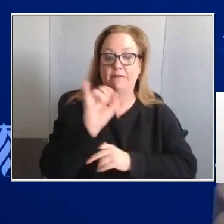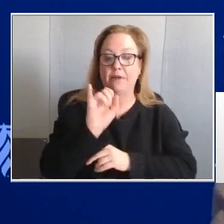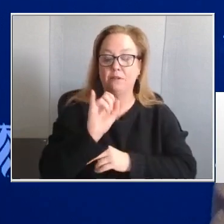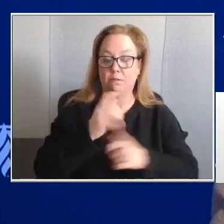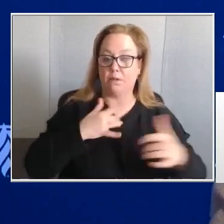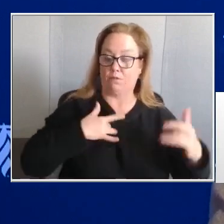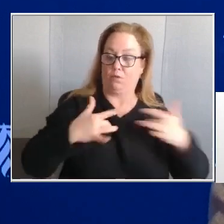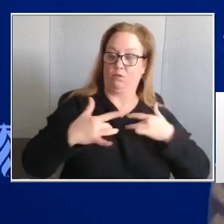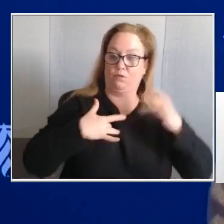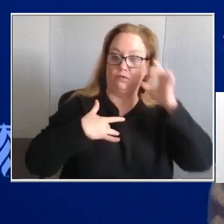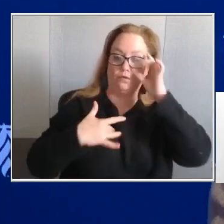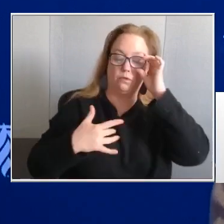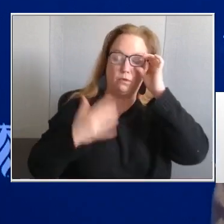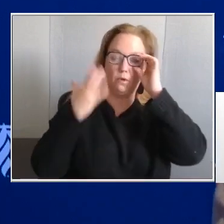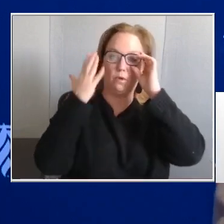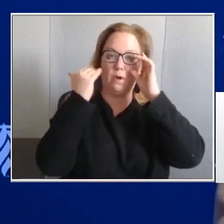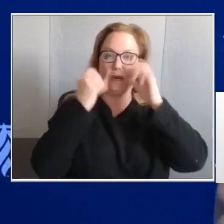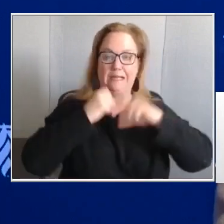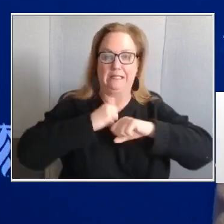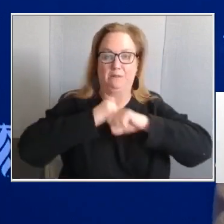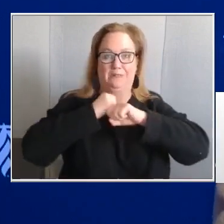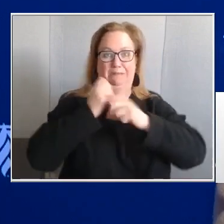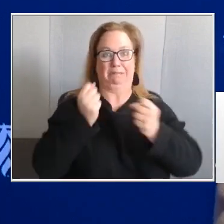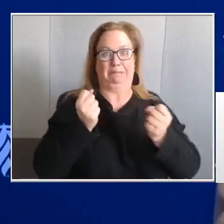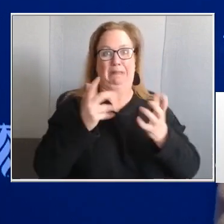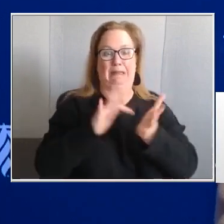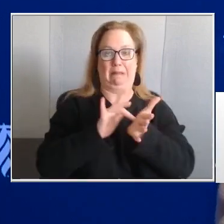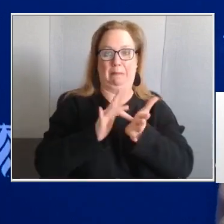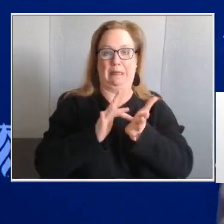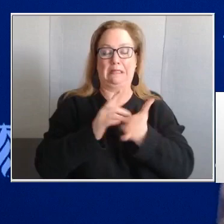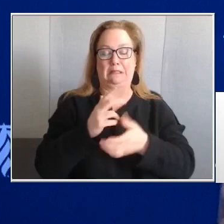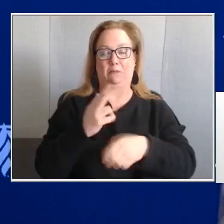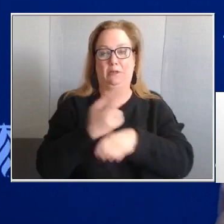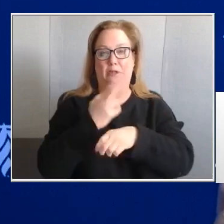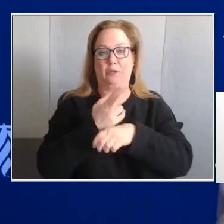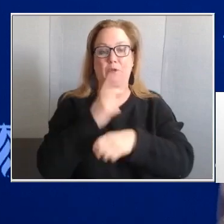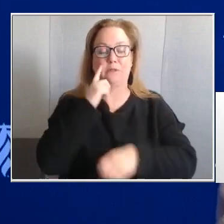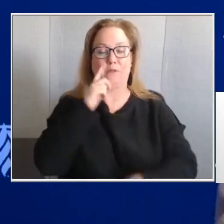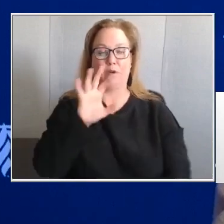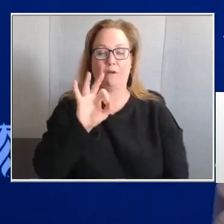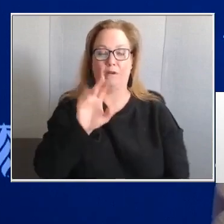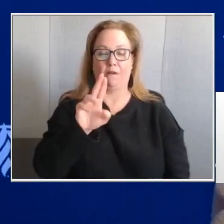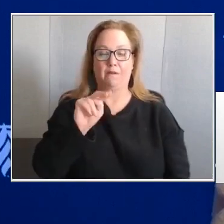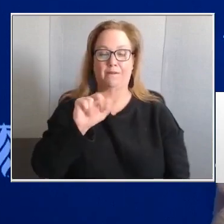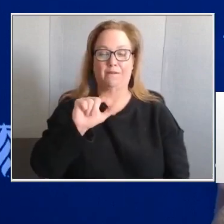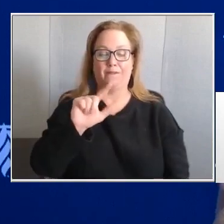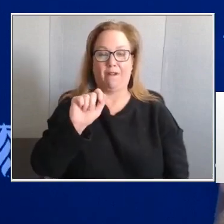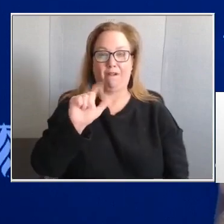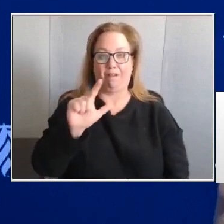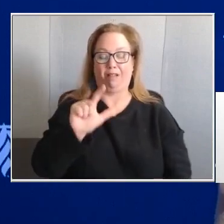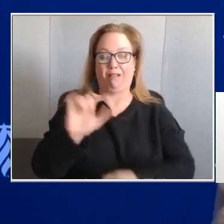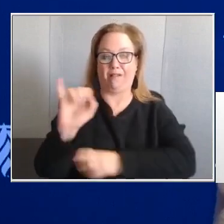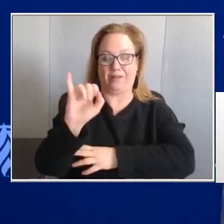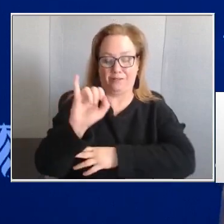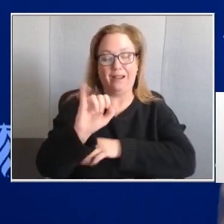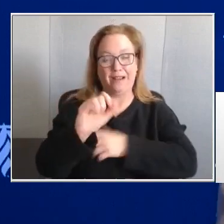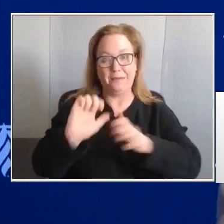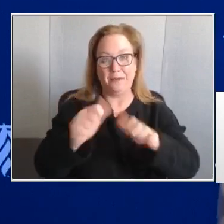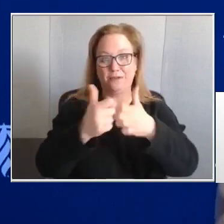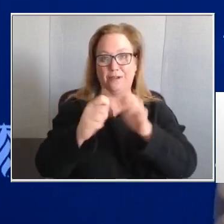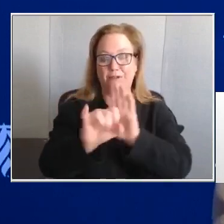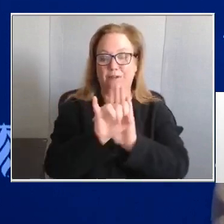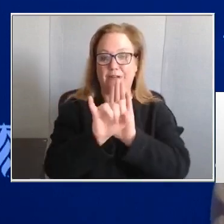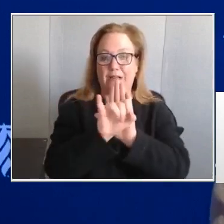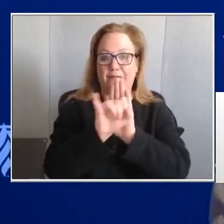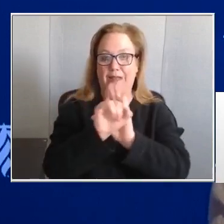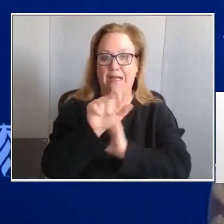because it is often resistant to many of the drugs that we use to treat fungal infections. It can be really challenging to identify in the laboratory,